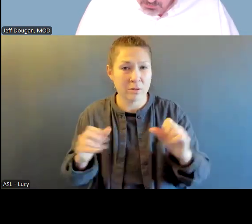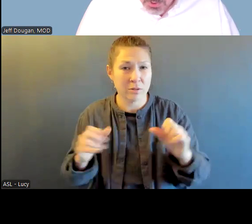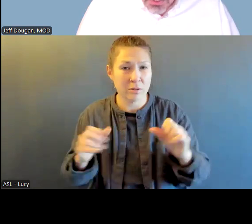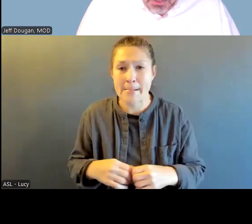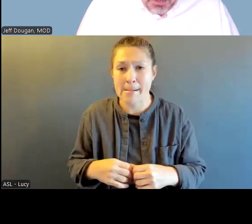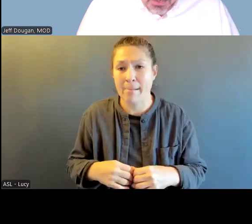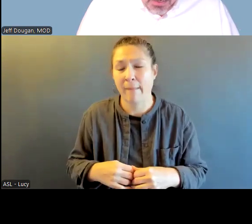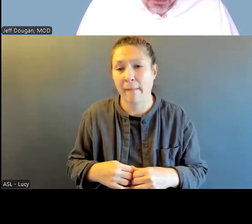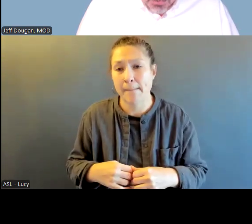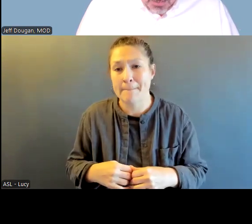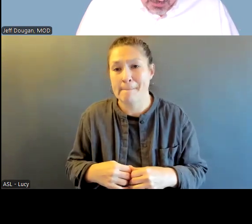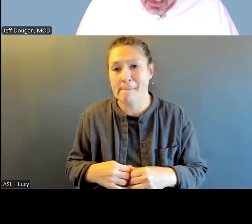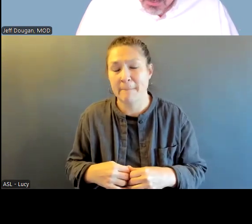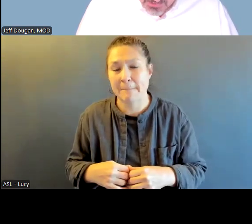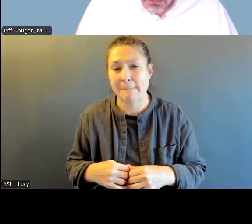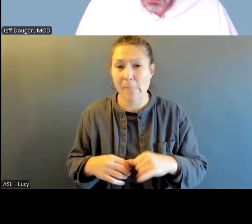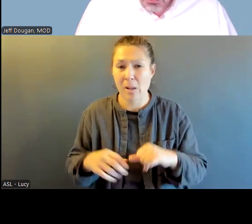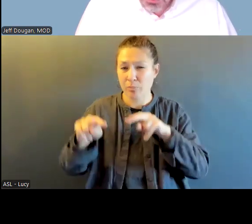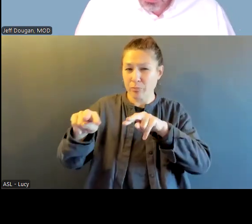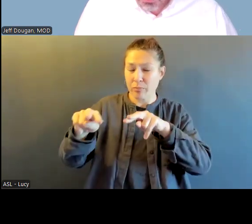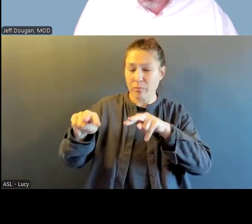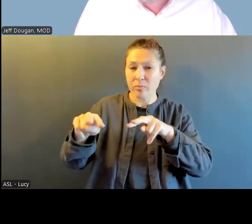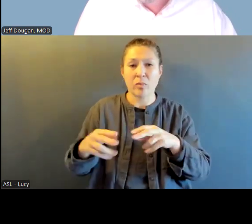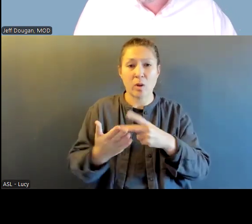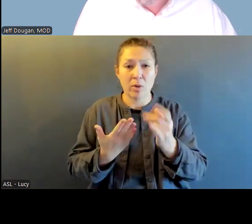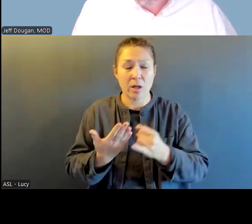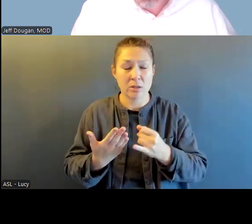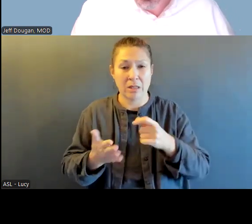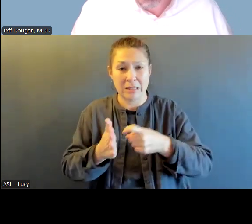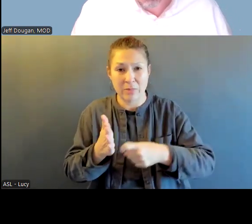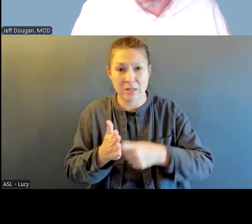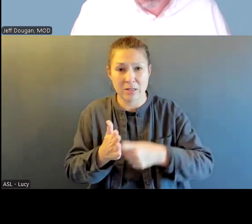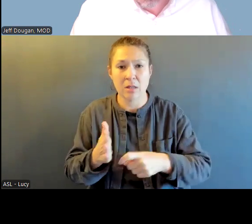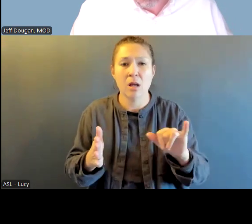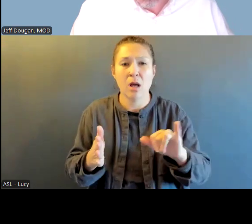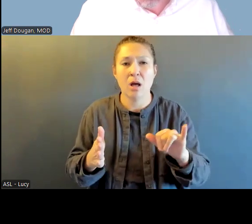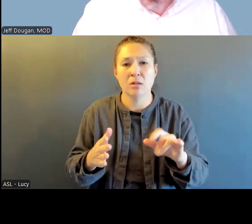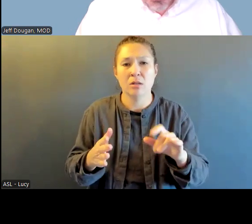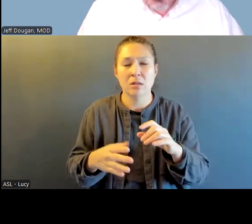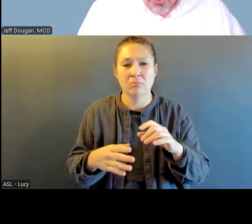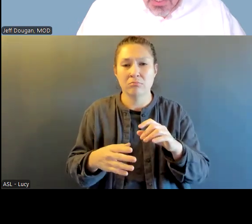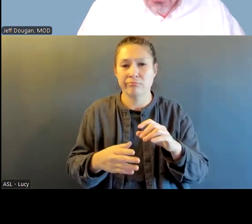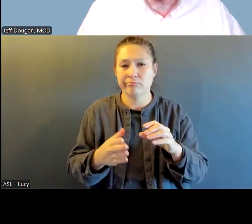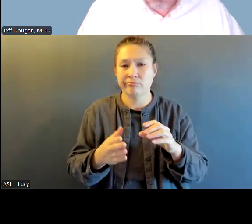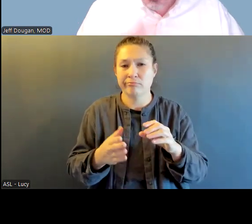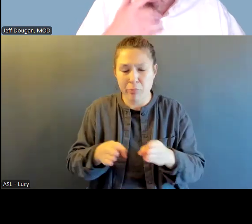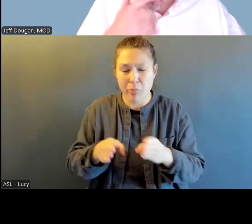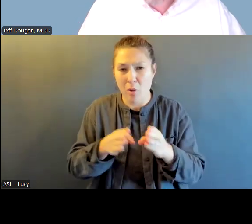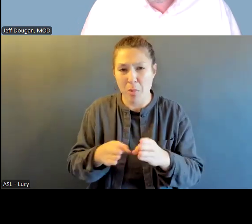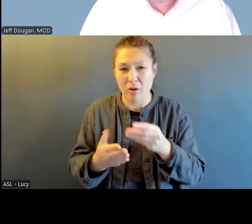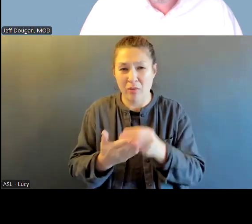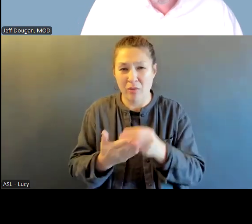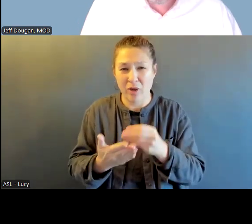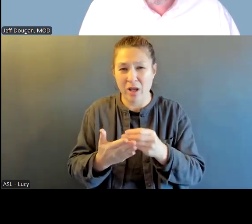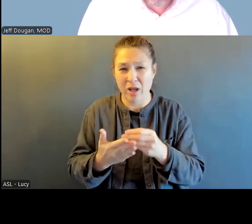Monitor project expenses and prepare financial reports for municipal authorities. So some of these practical activities form